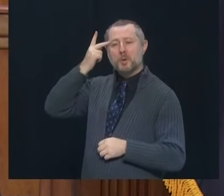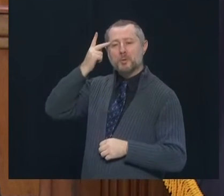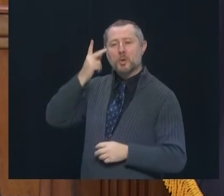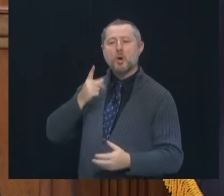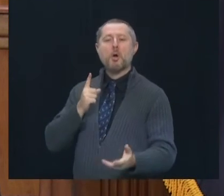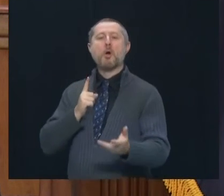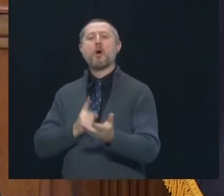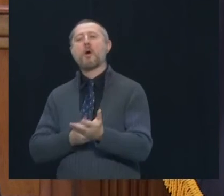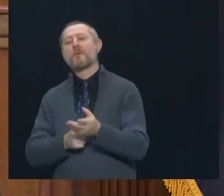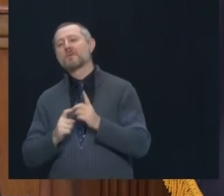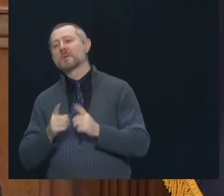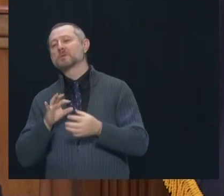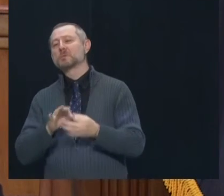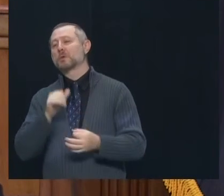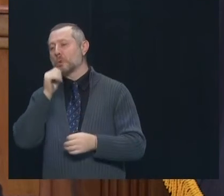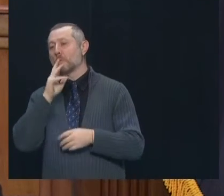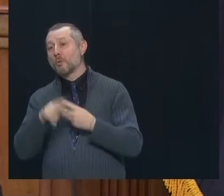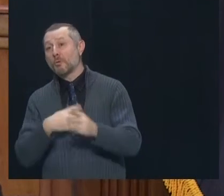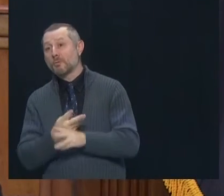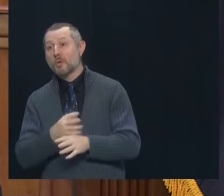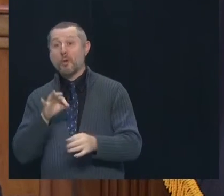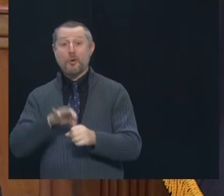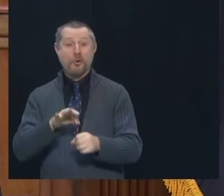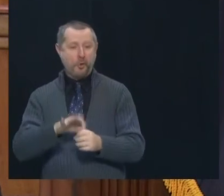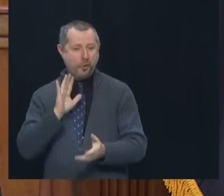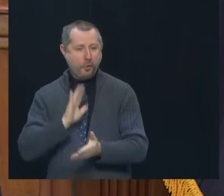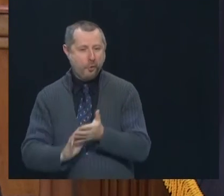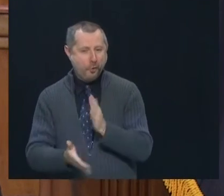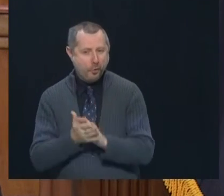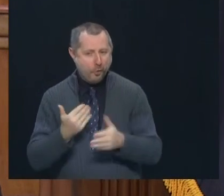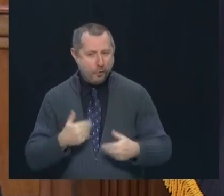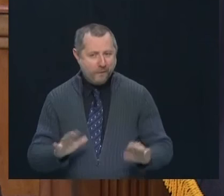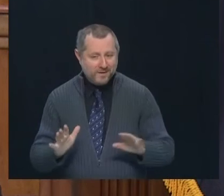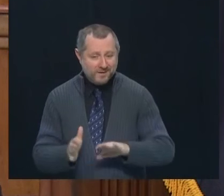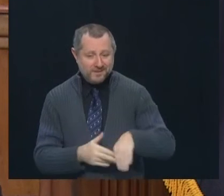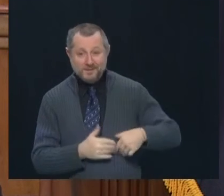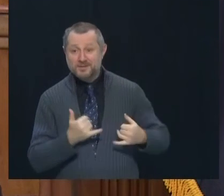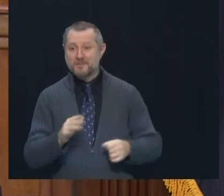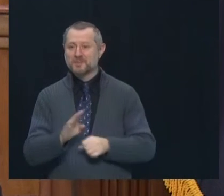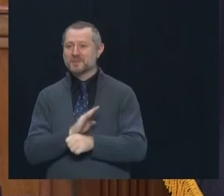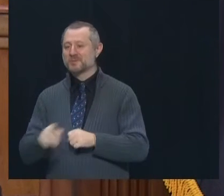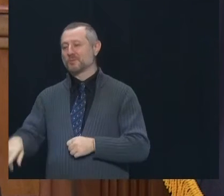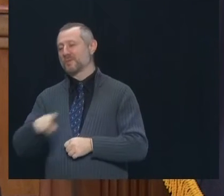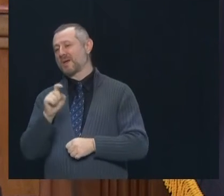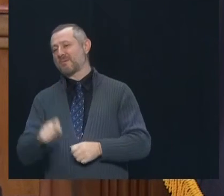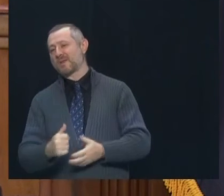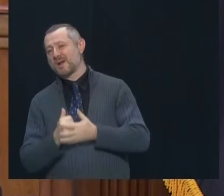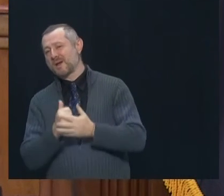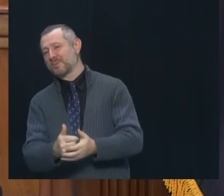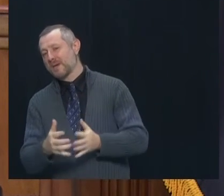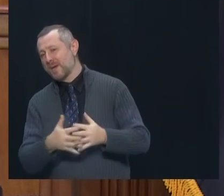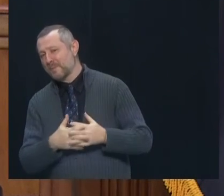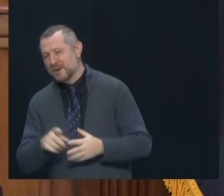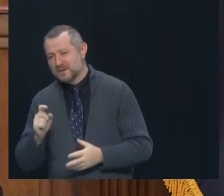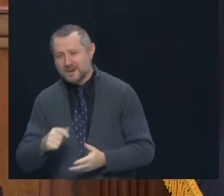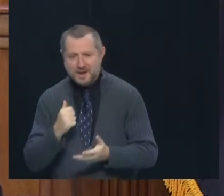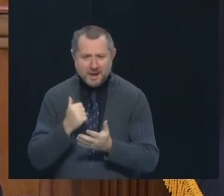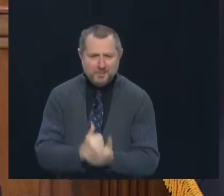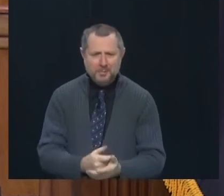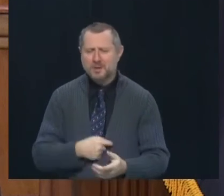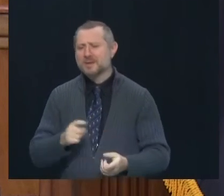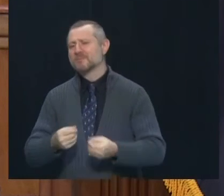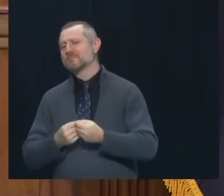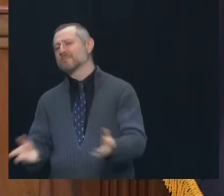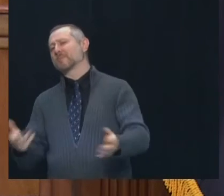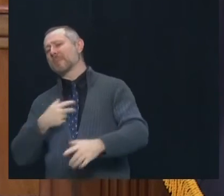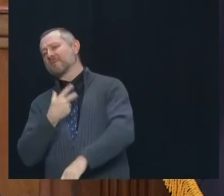The election is over. Businesses need help. Americans need help. We have to administer a vaccine